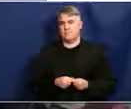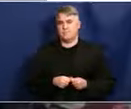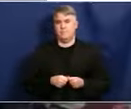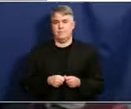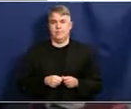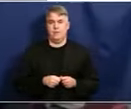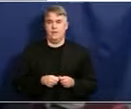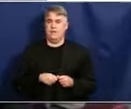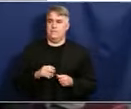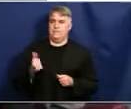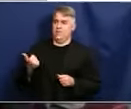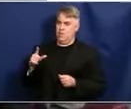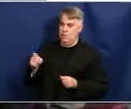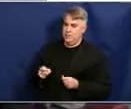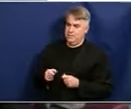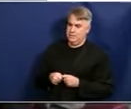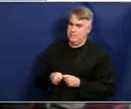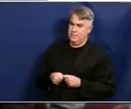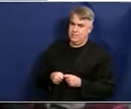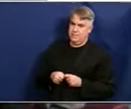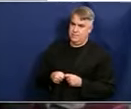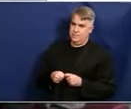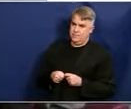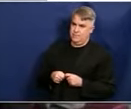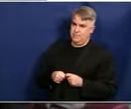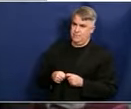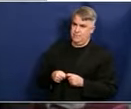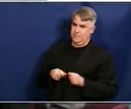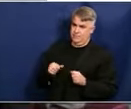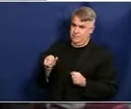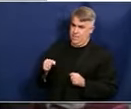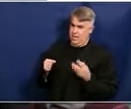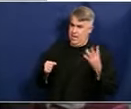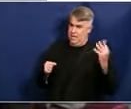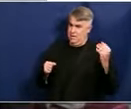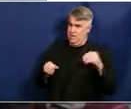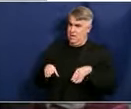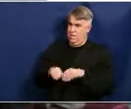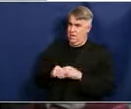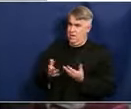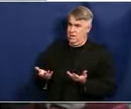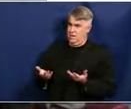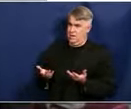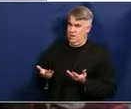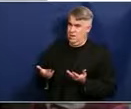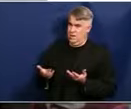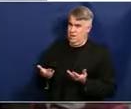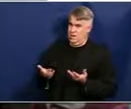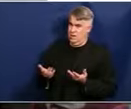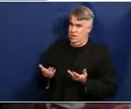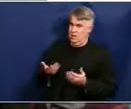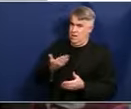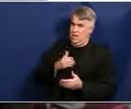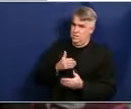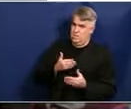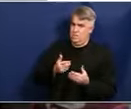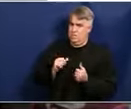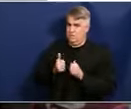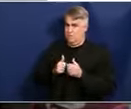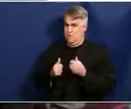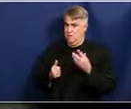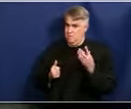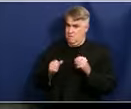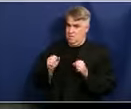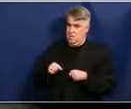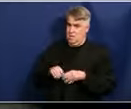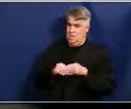Next question, is there new guidance for outdoor weddings since there are other outdoor events being allowed like concerts and sporting events? Yeah,